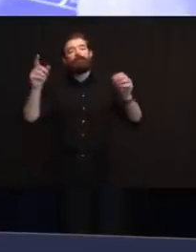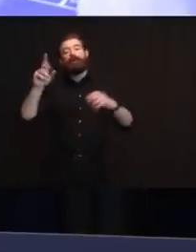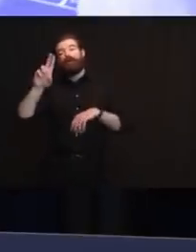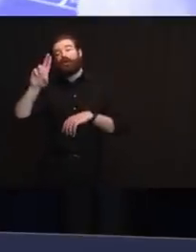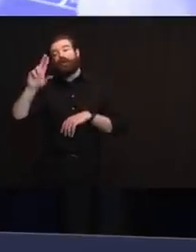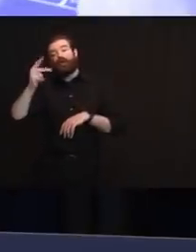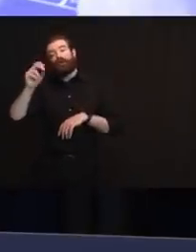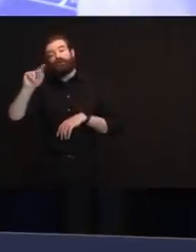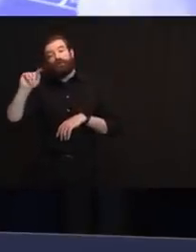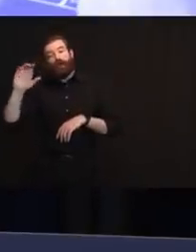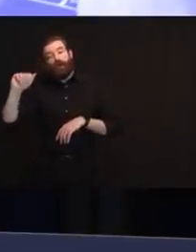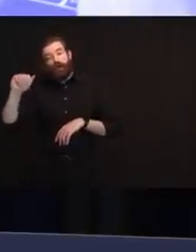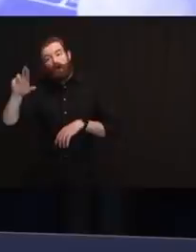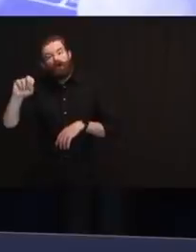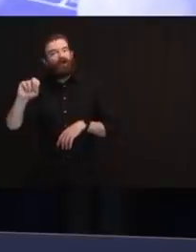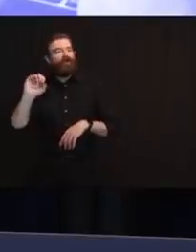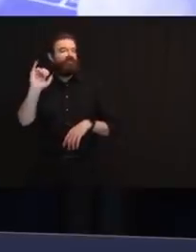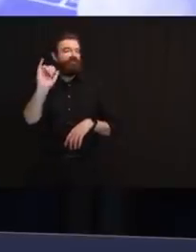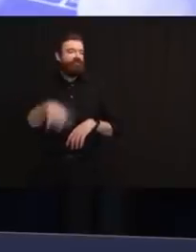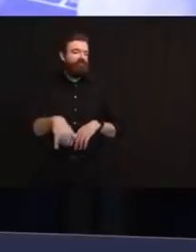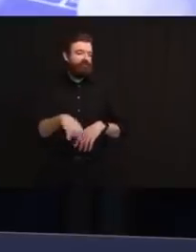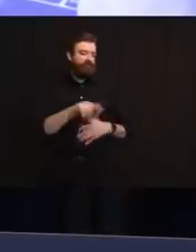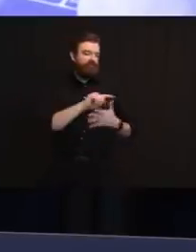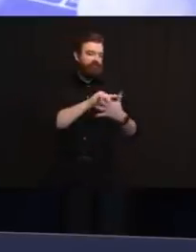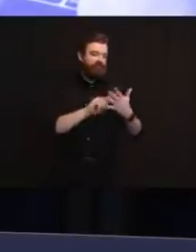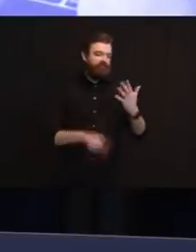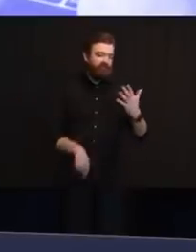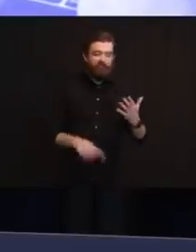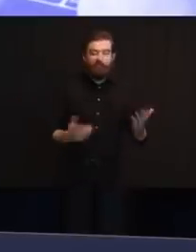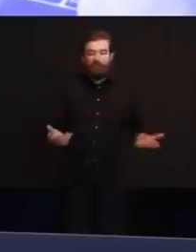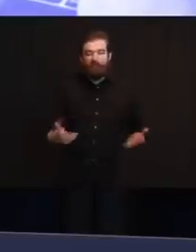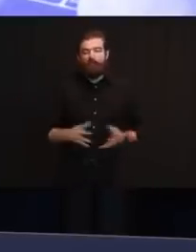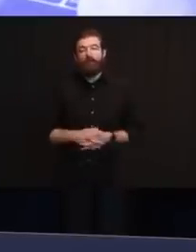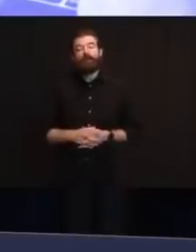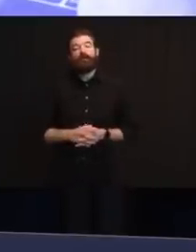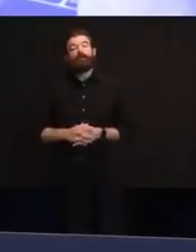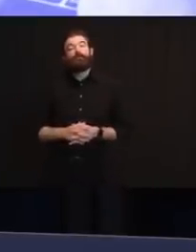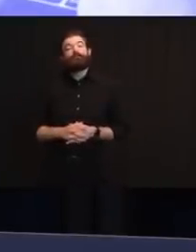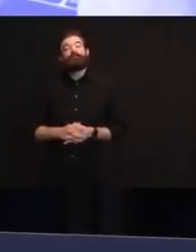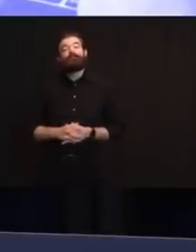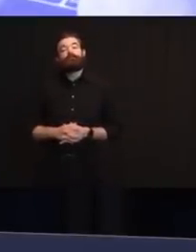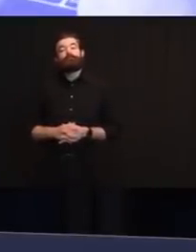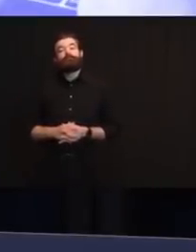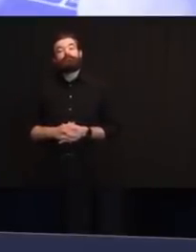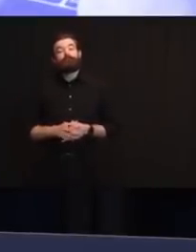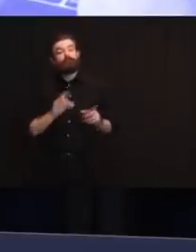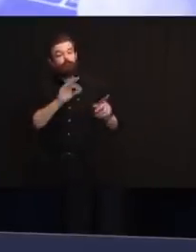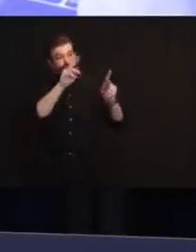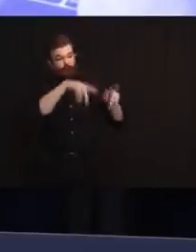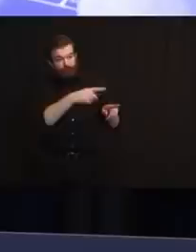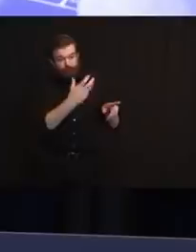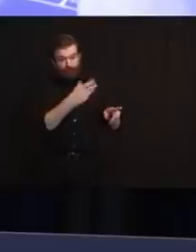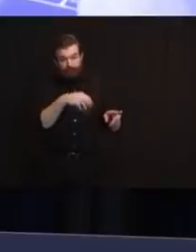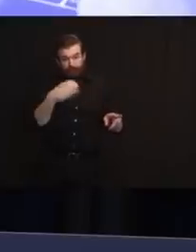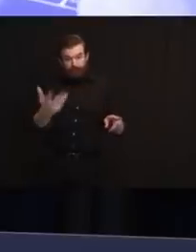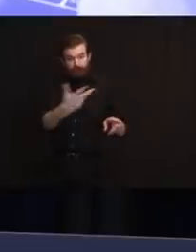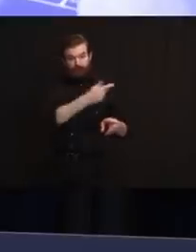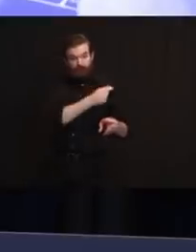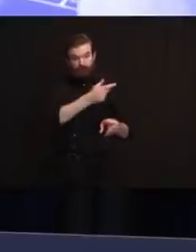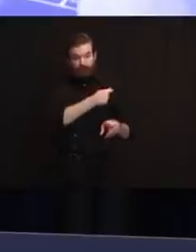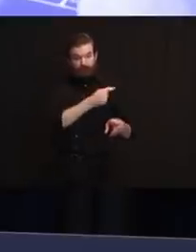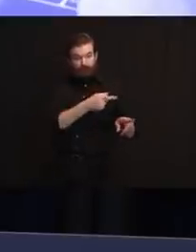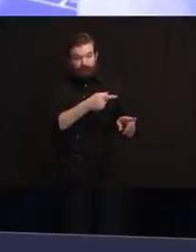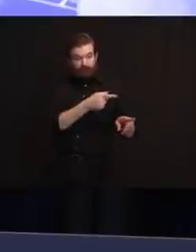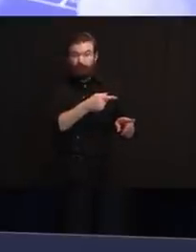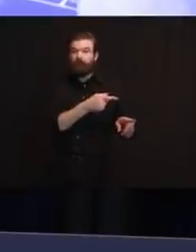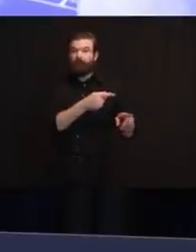phases. There's a process that a vaccine provider must go through in order to become a distribution site. The